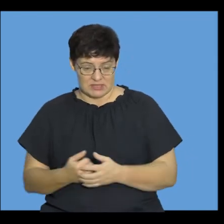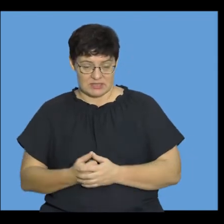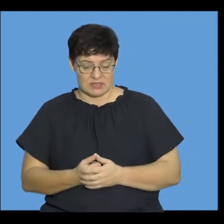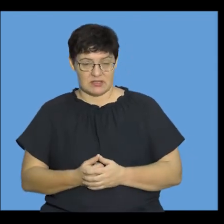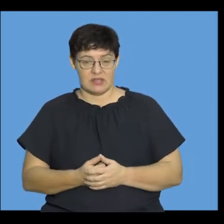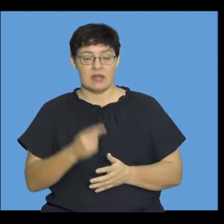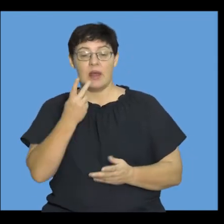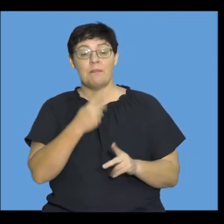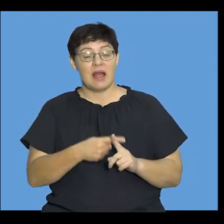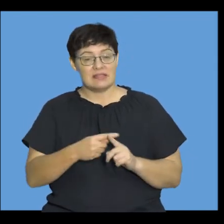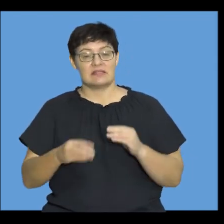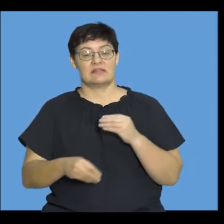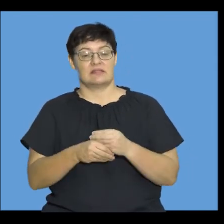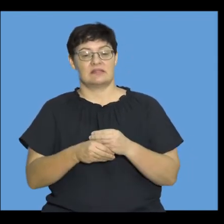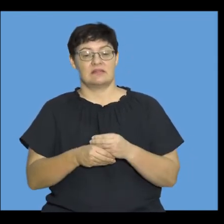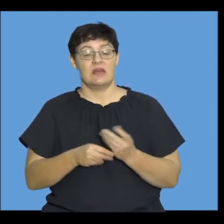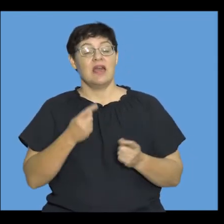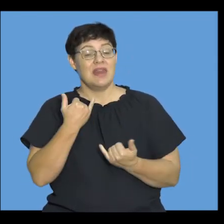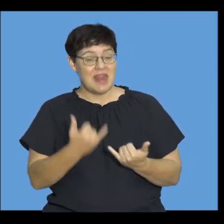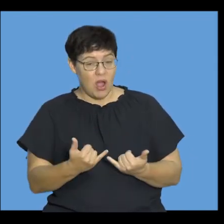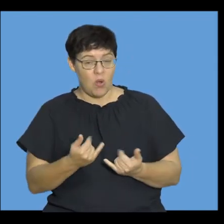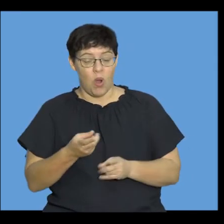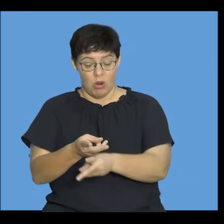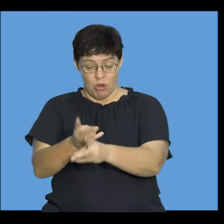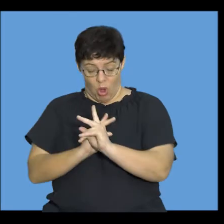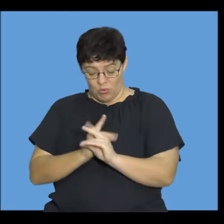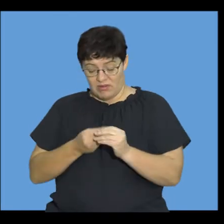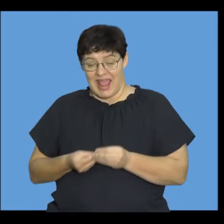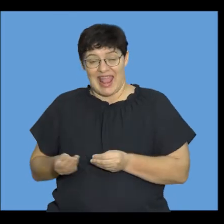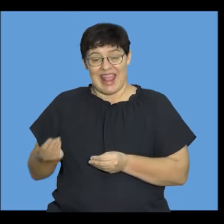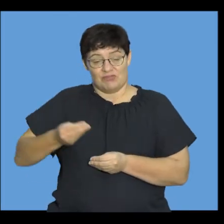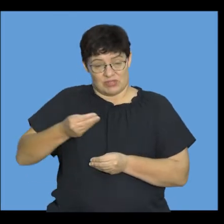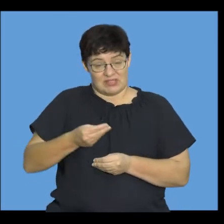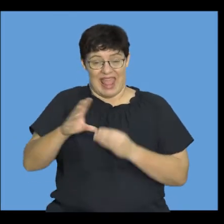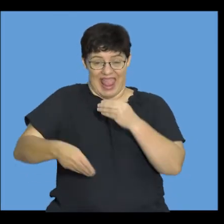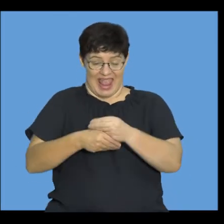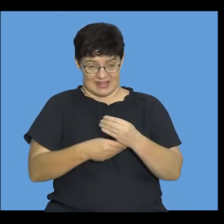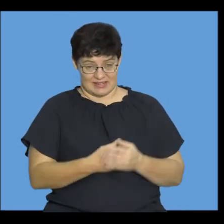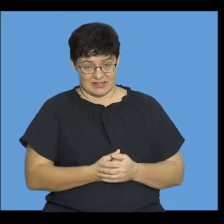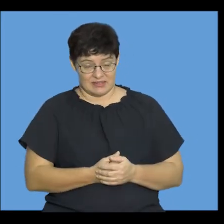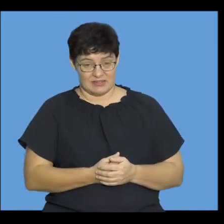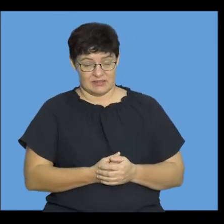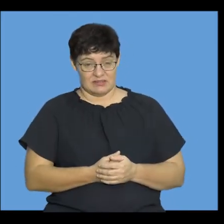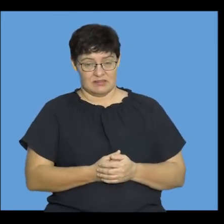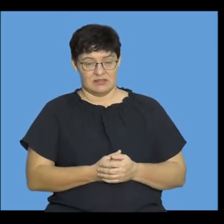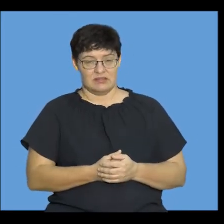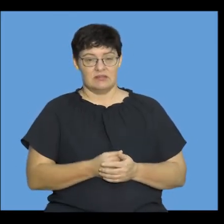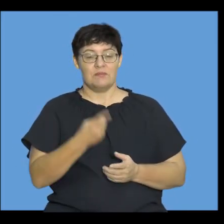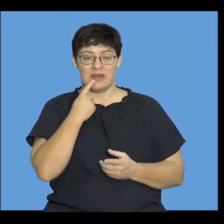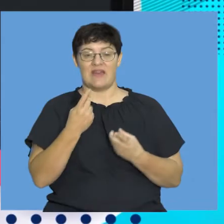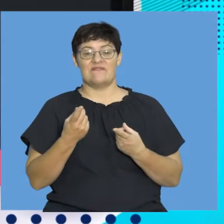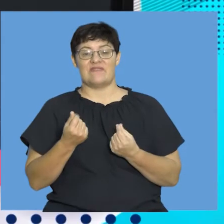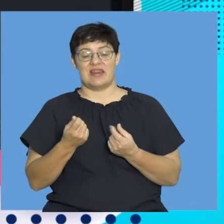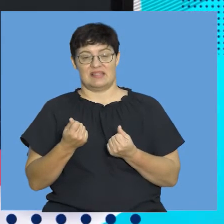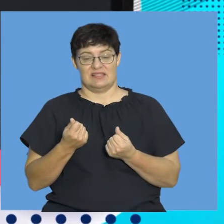form of equipment and an additional cost, which is interest expense. Now remember, this is what we